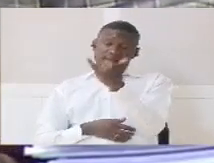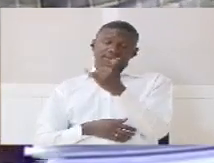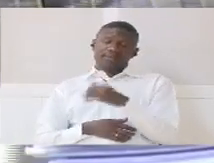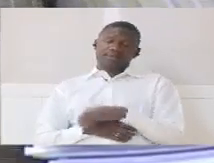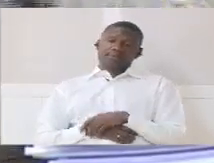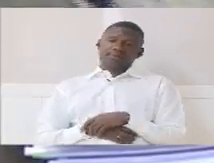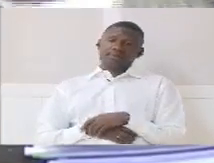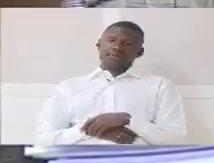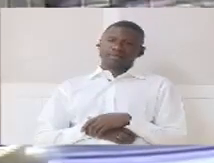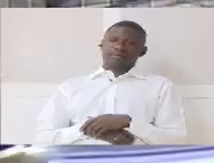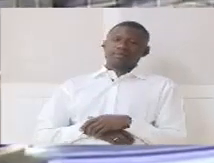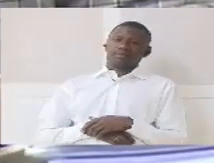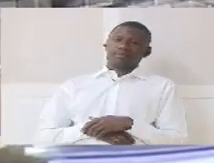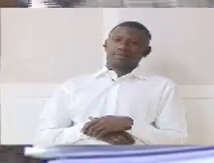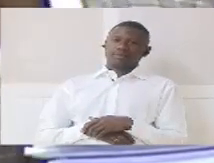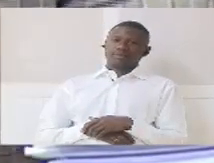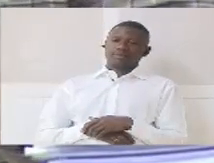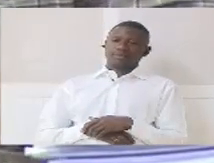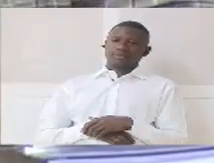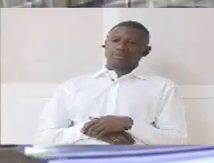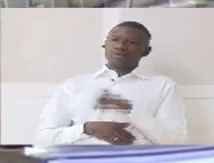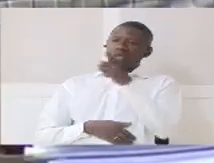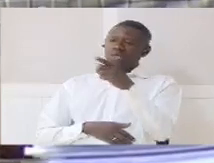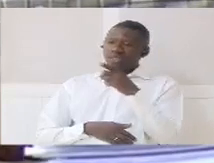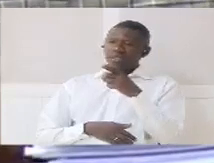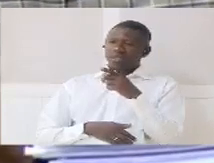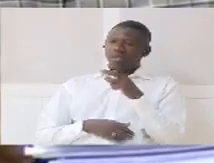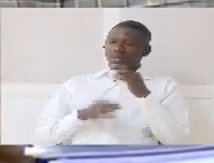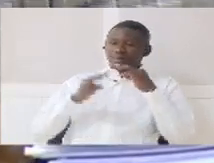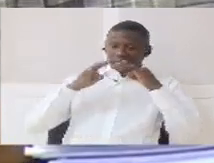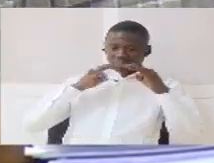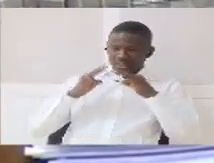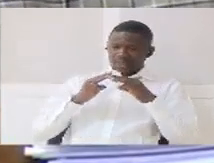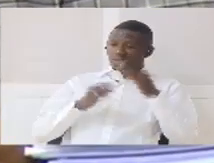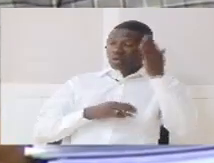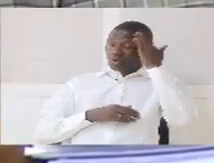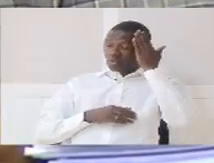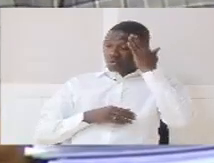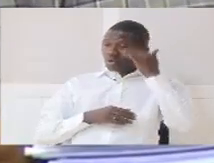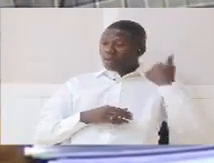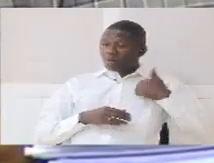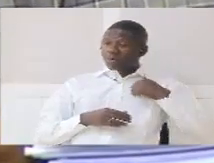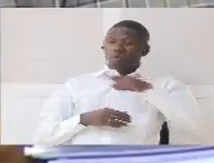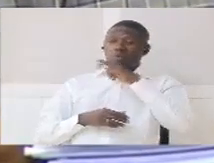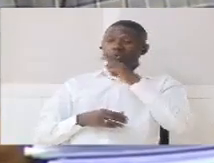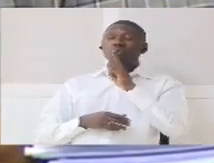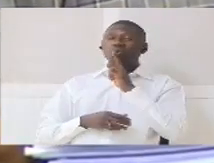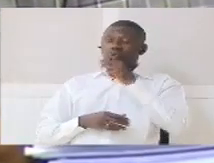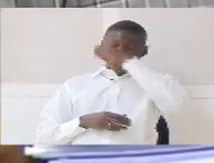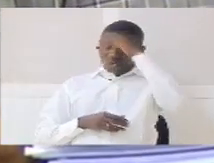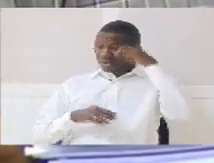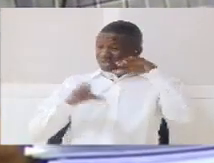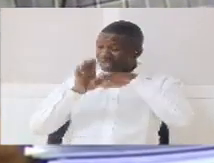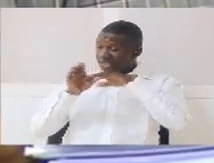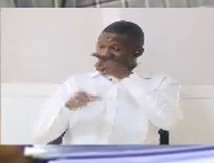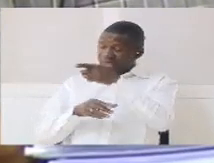to the prison staff in general, including the director general? Ako wakibaro kasola dokula lo foya lone